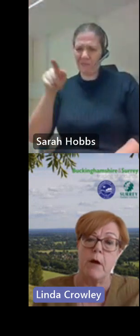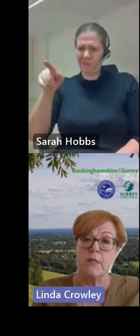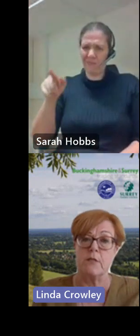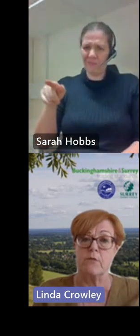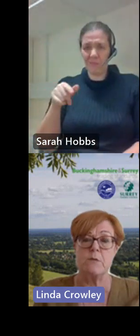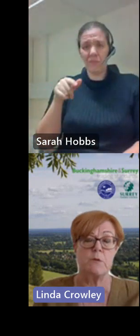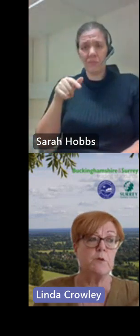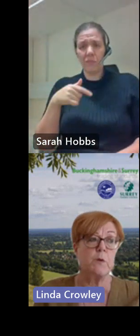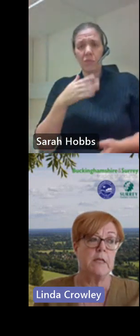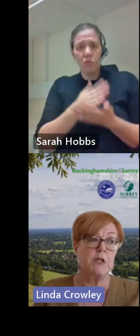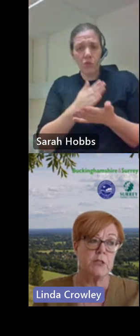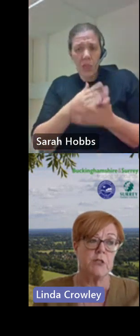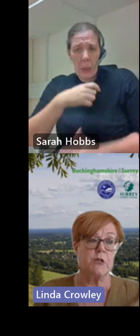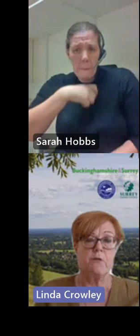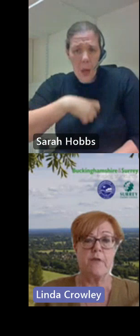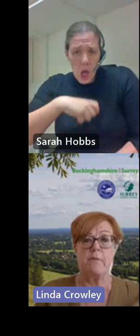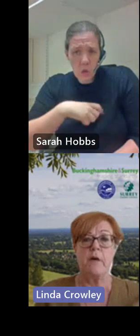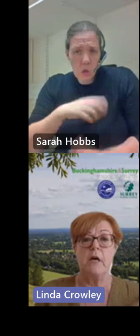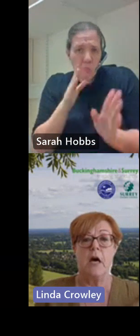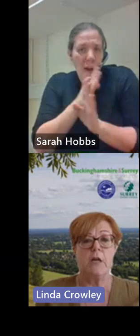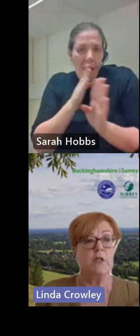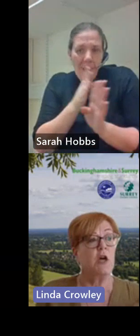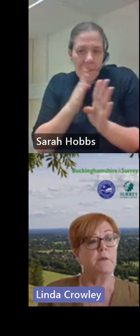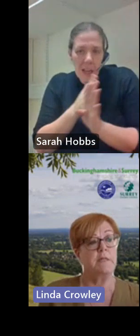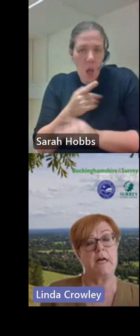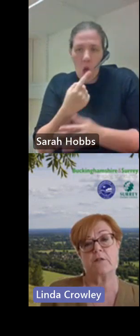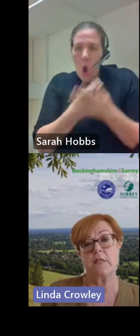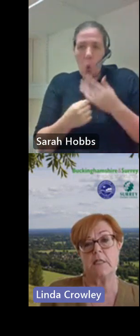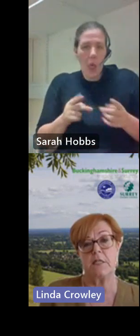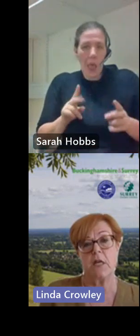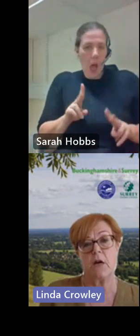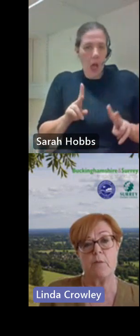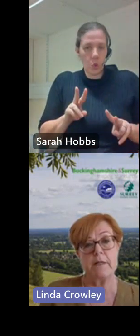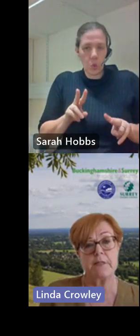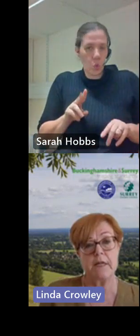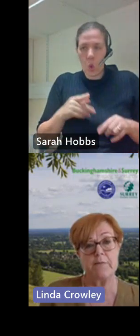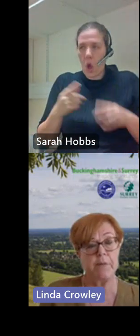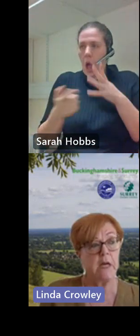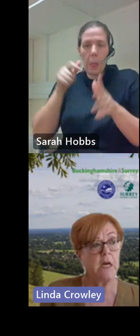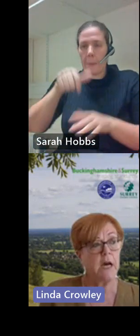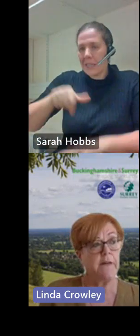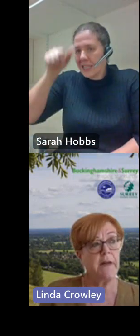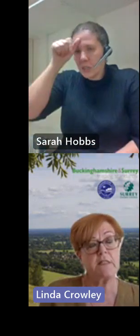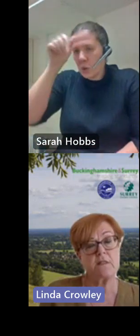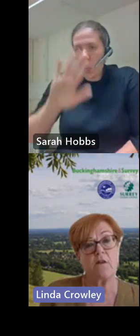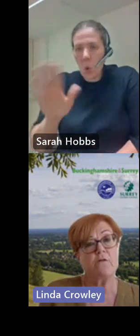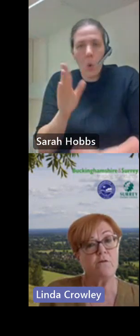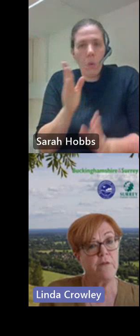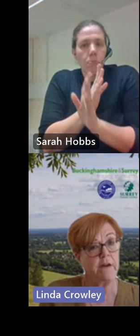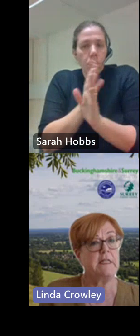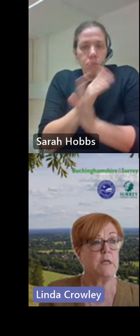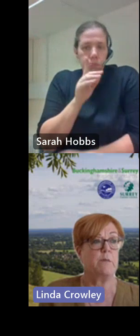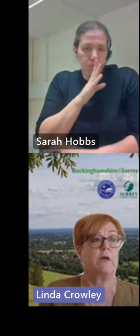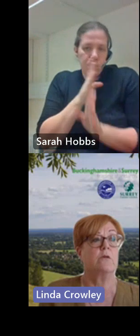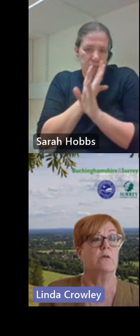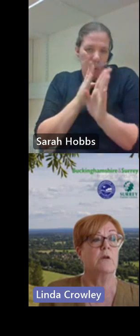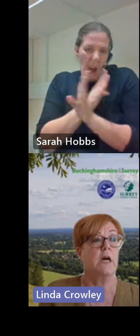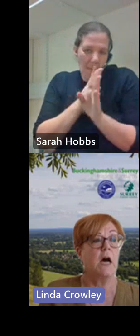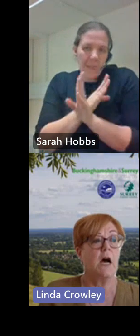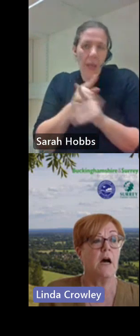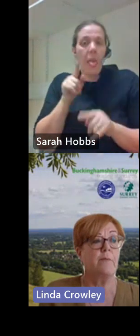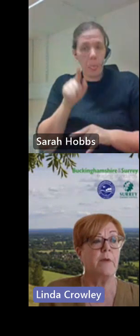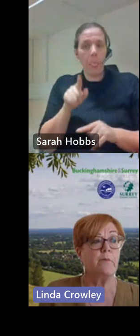was really personal. This was between just the two of them and nobody else needed to know about it. And that's very